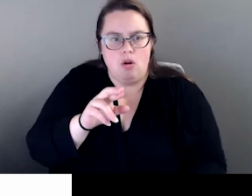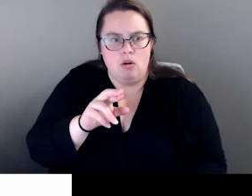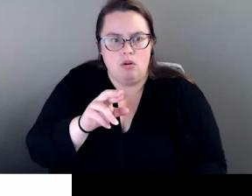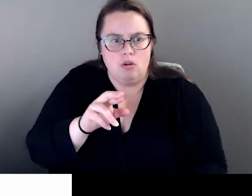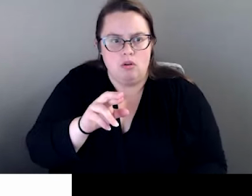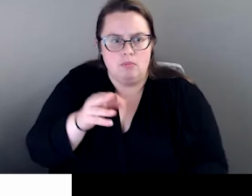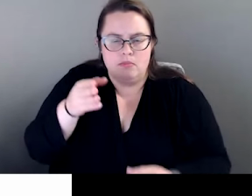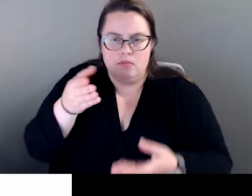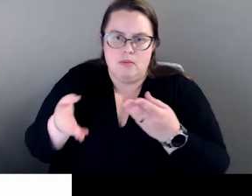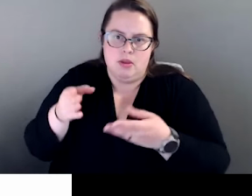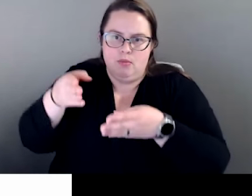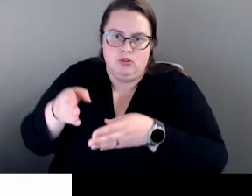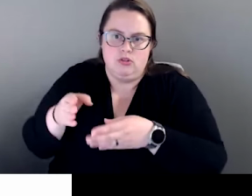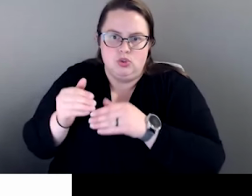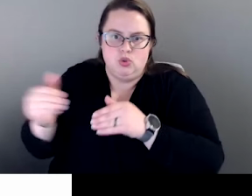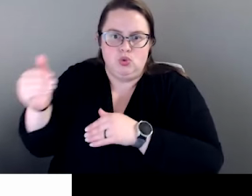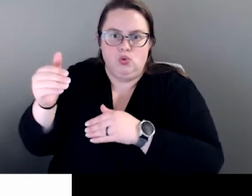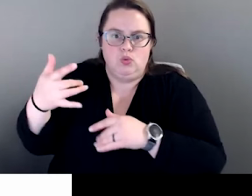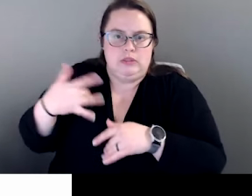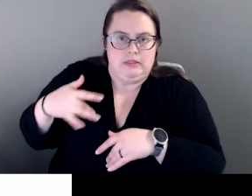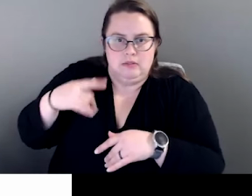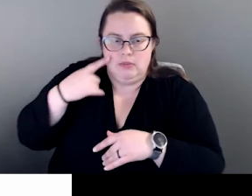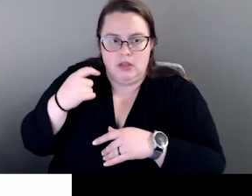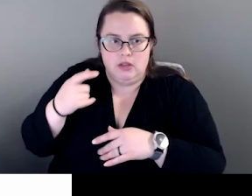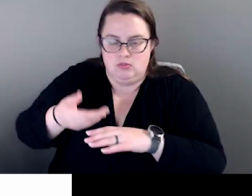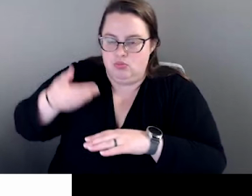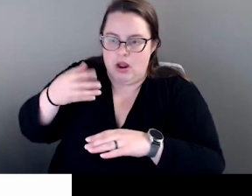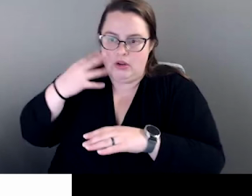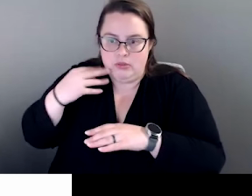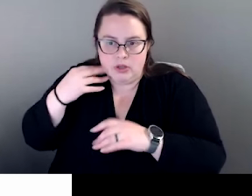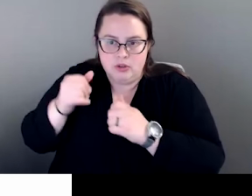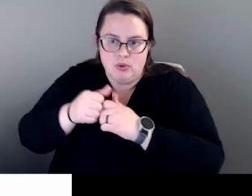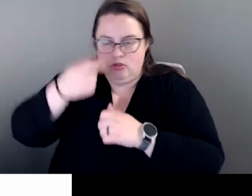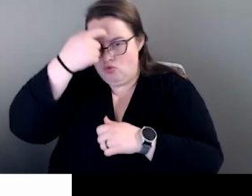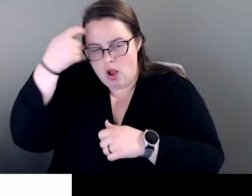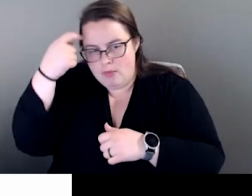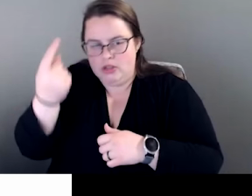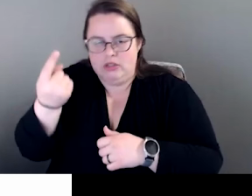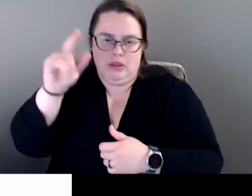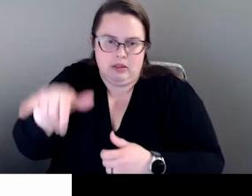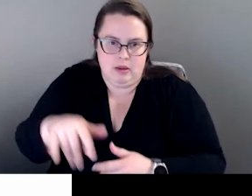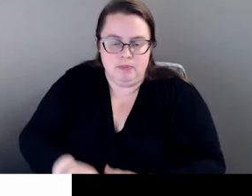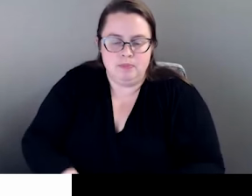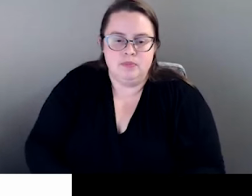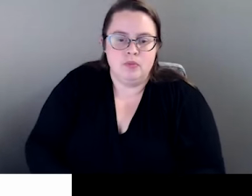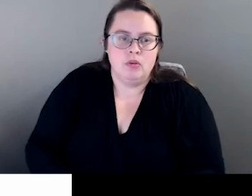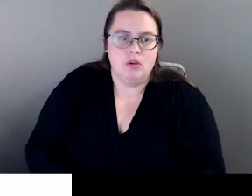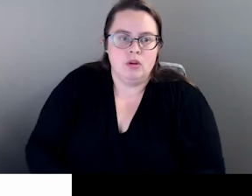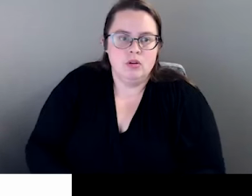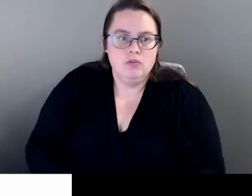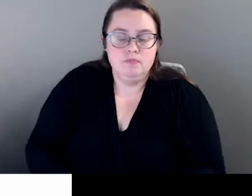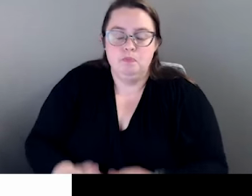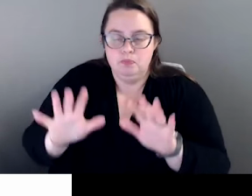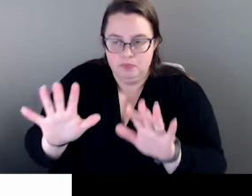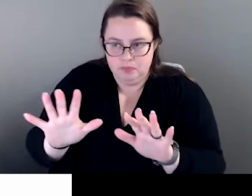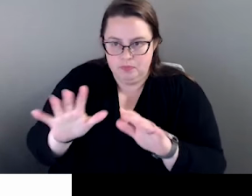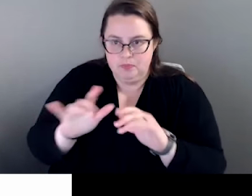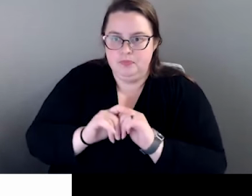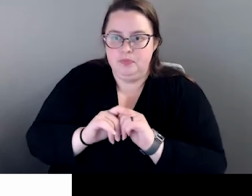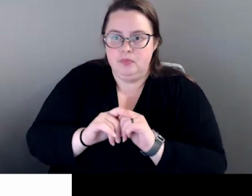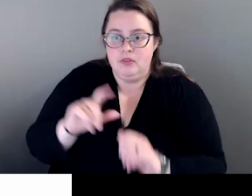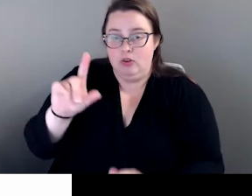too sensitive to a subject because they had prior experience involving a traumatic experience or something like that, right? So, but I'll tell you this, the